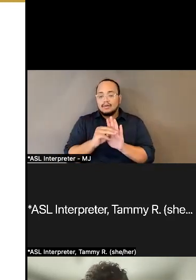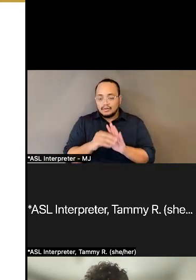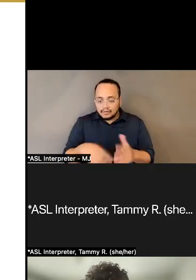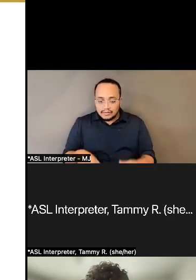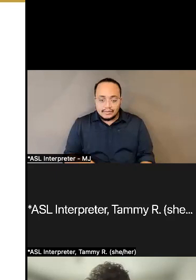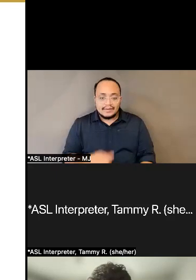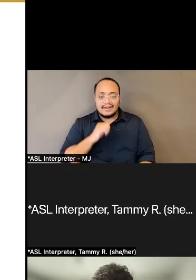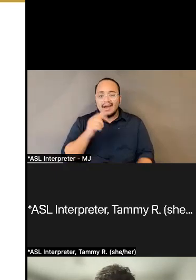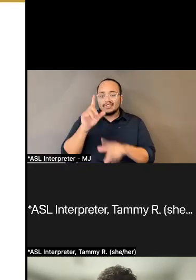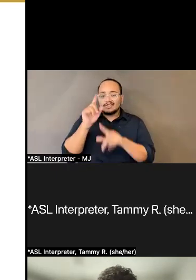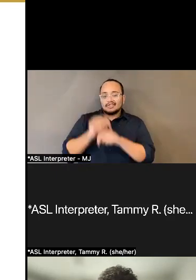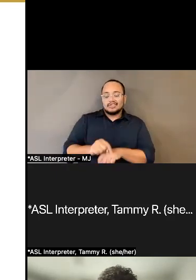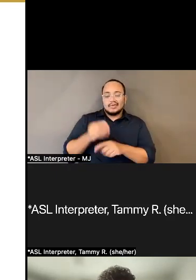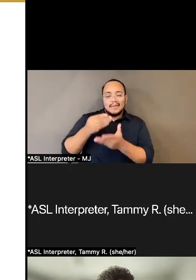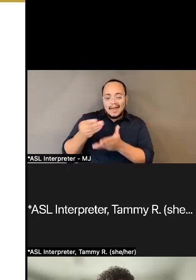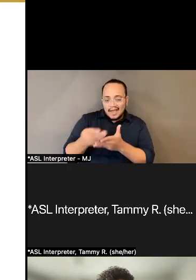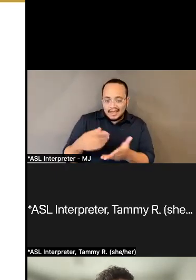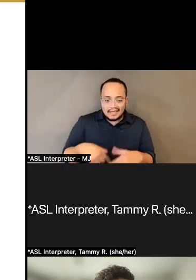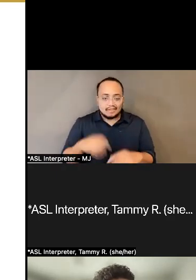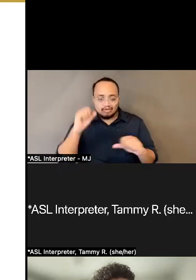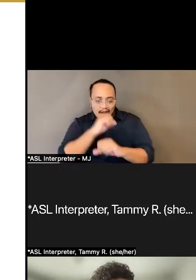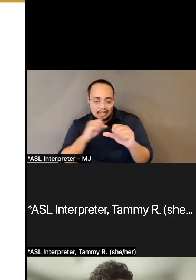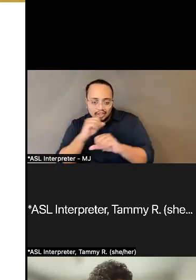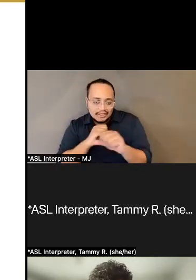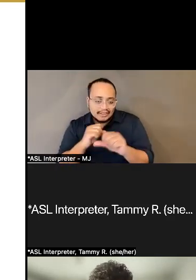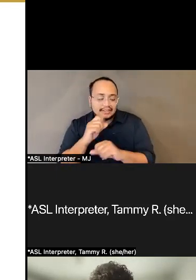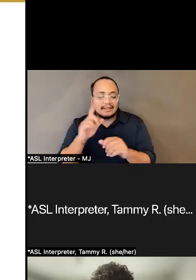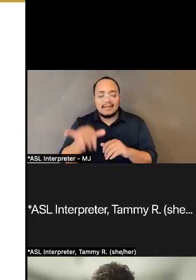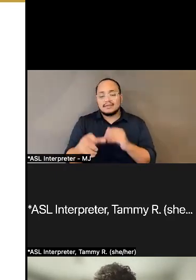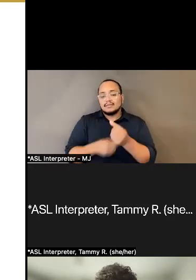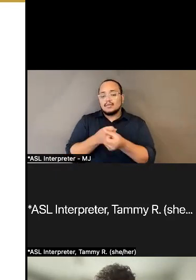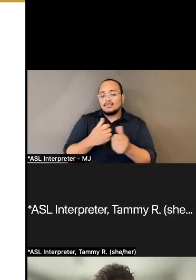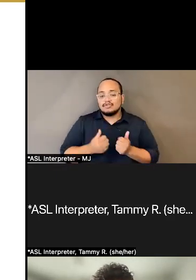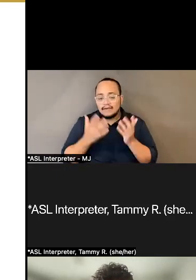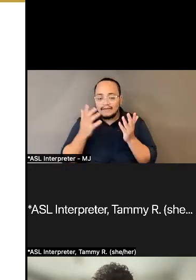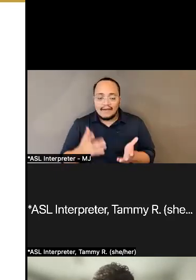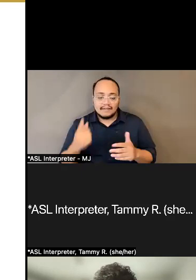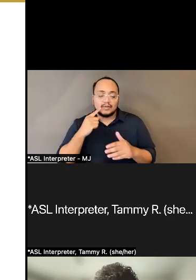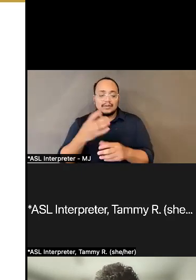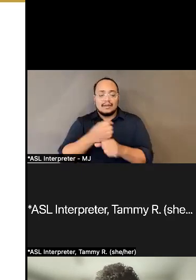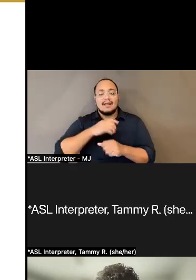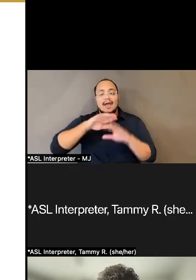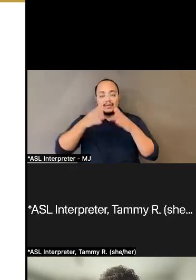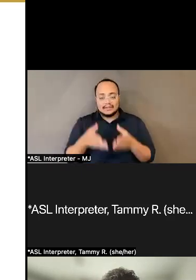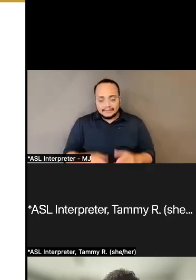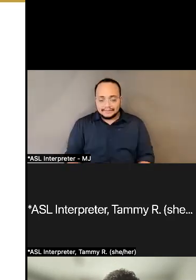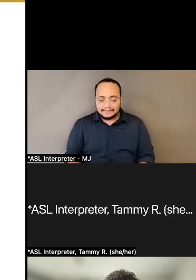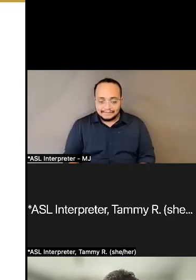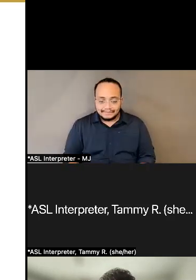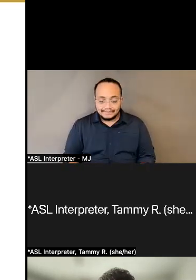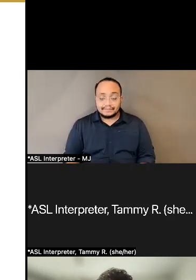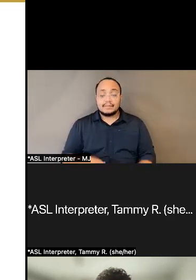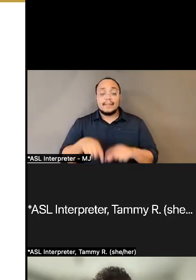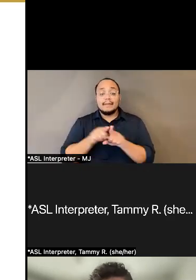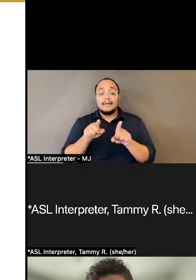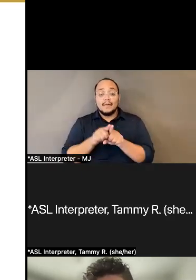banking strategies done in communities that support survivors in securing housing. We